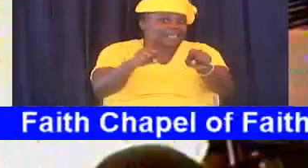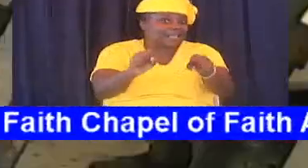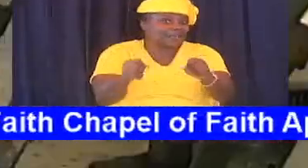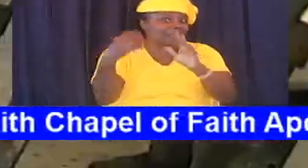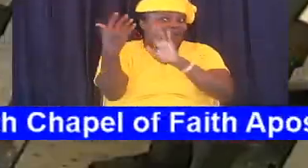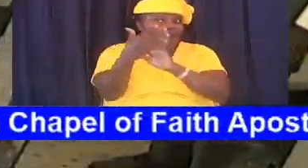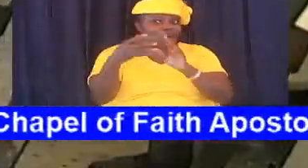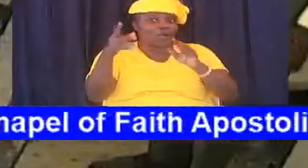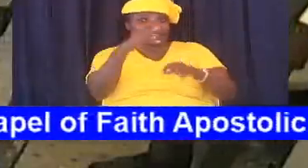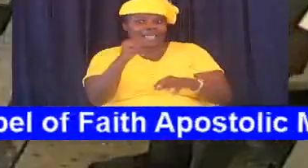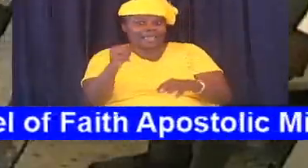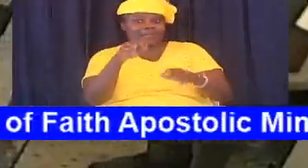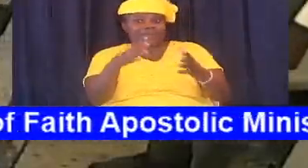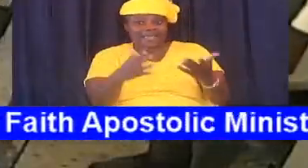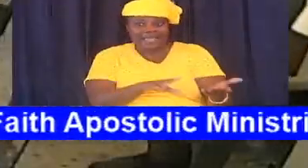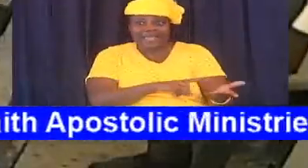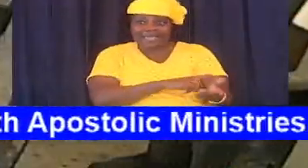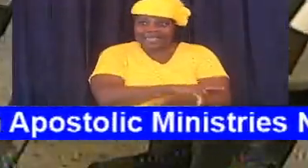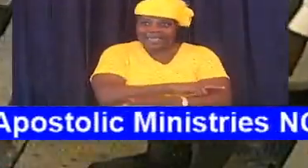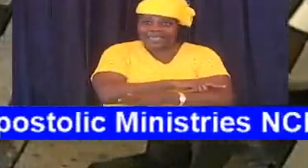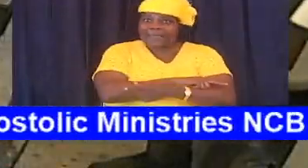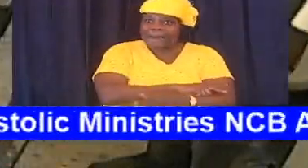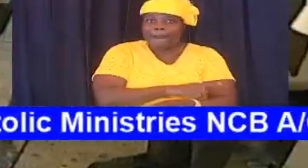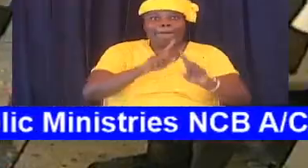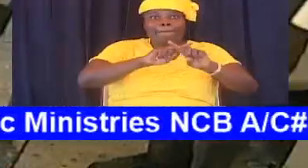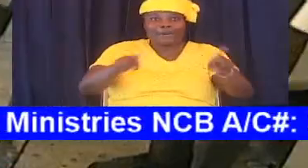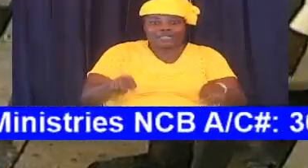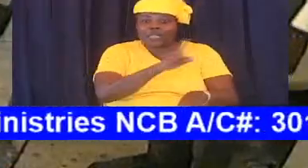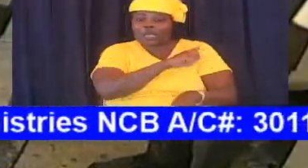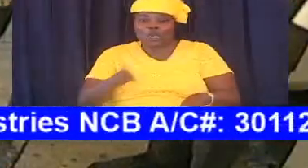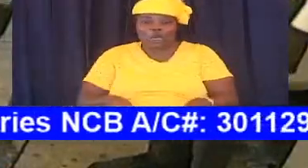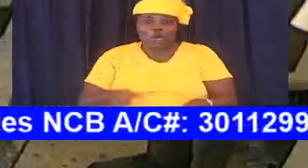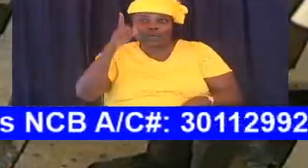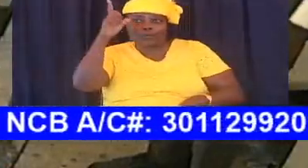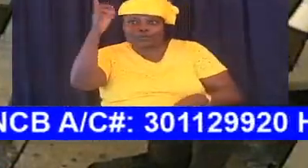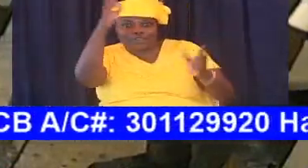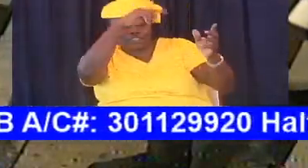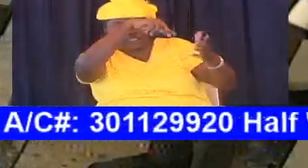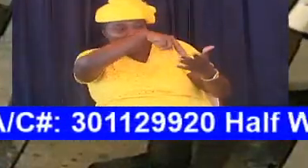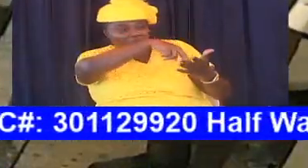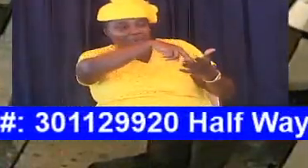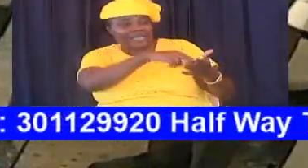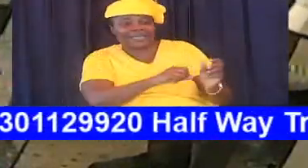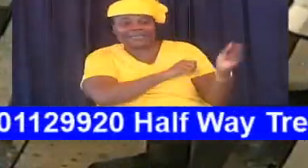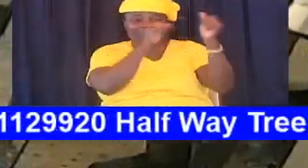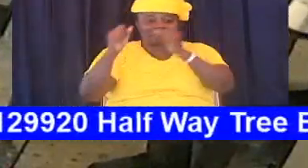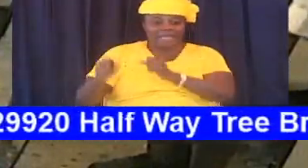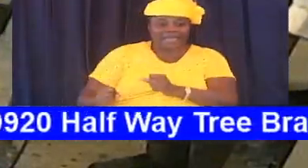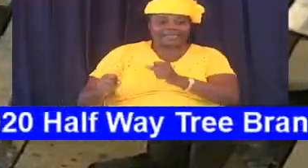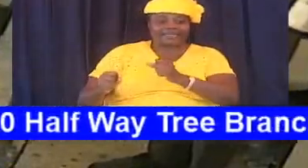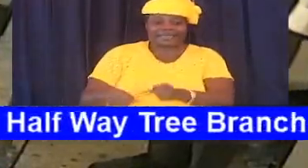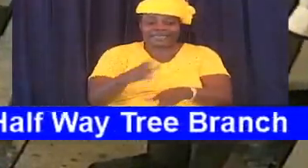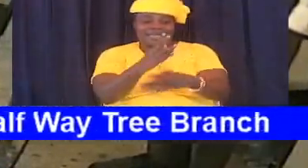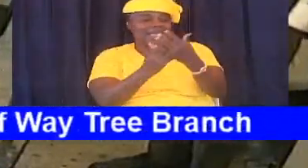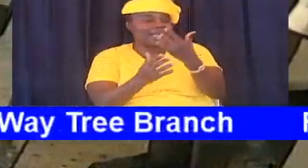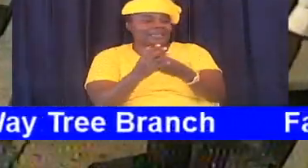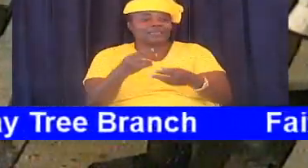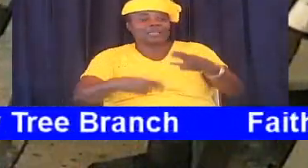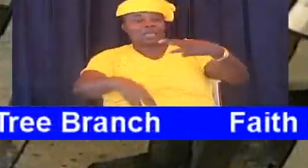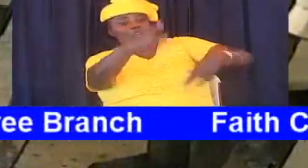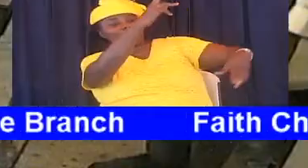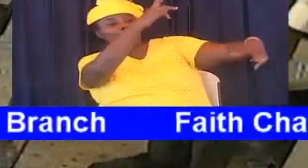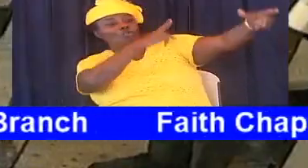see before them lay what the Lord reached out His mighty